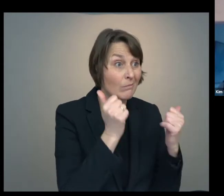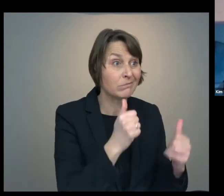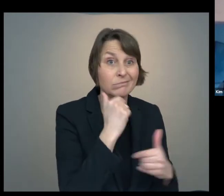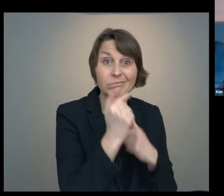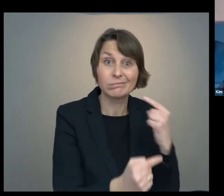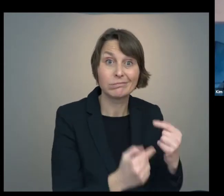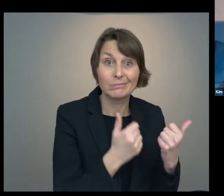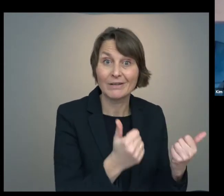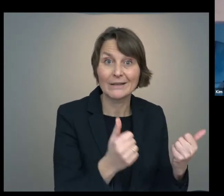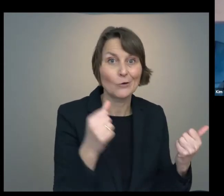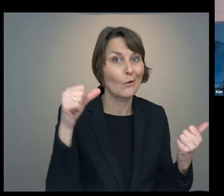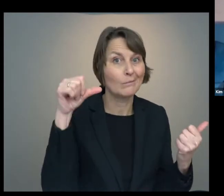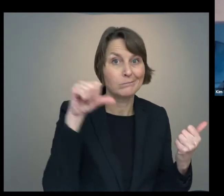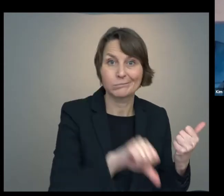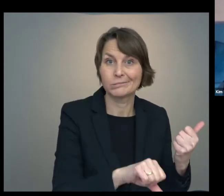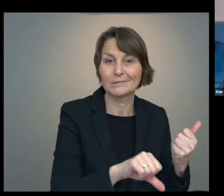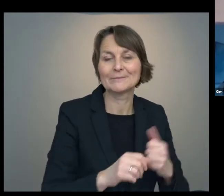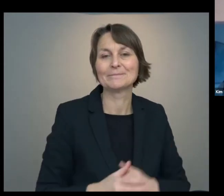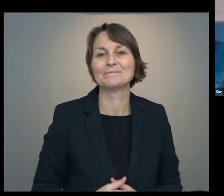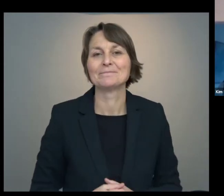it if it breaks